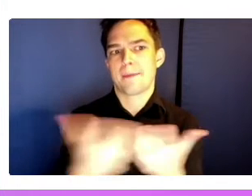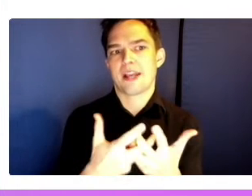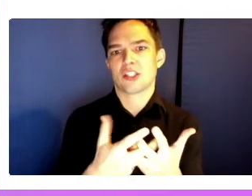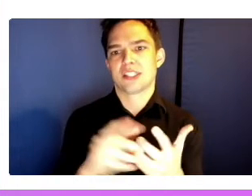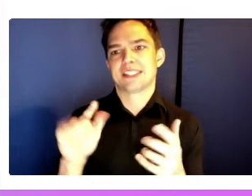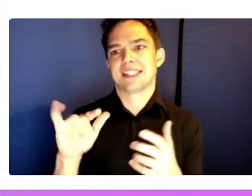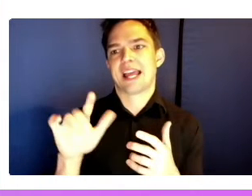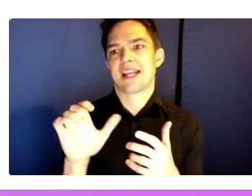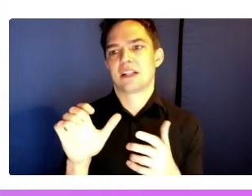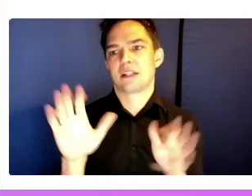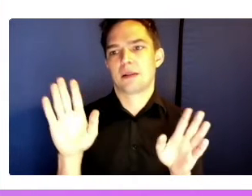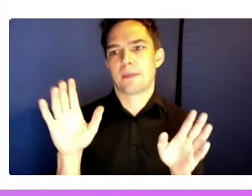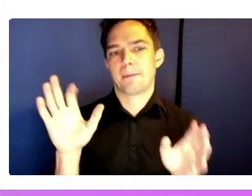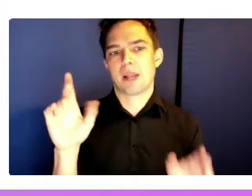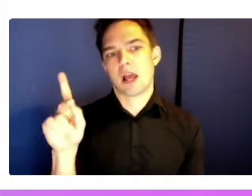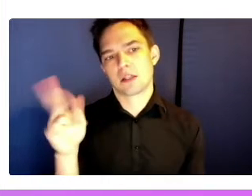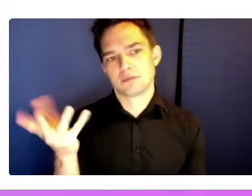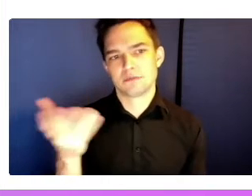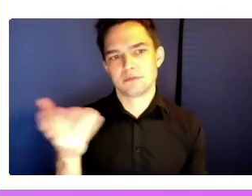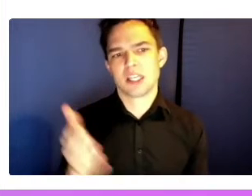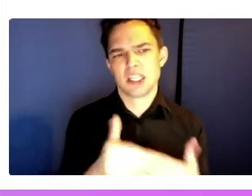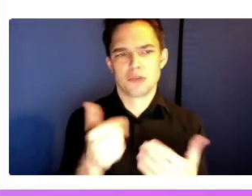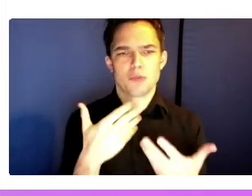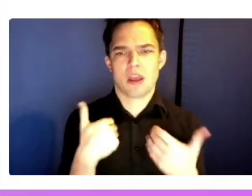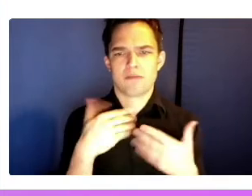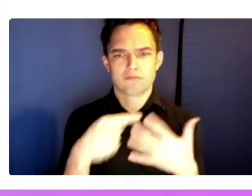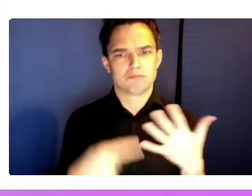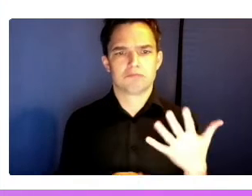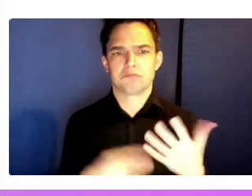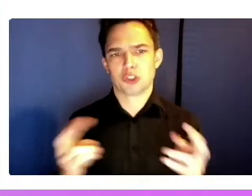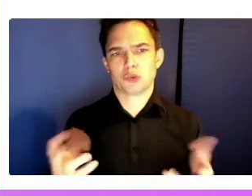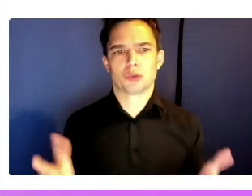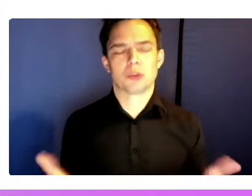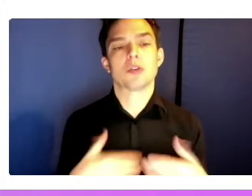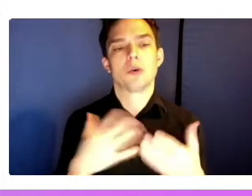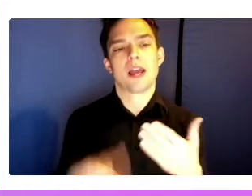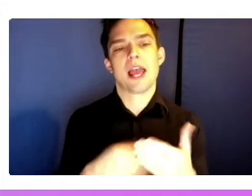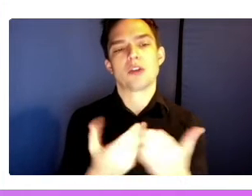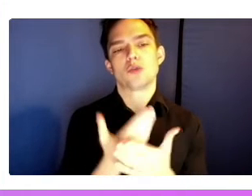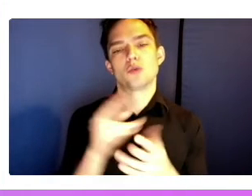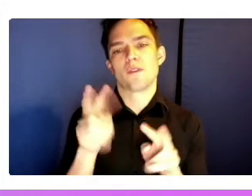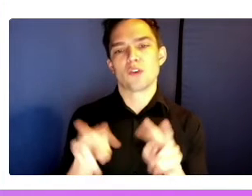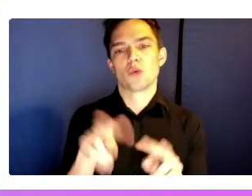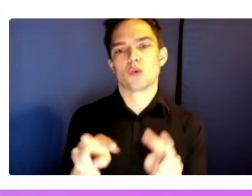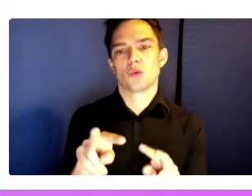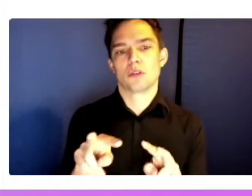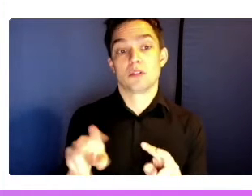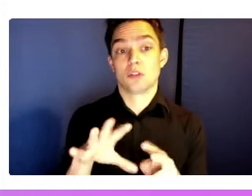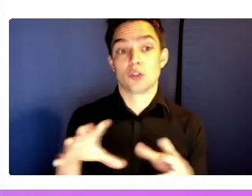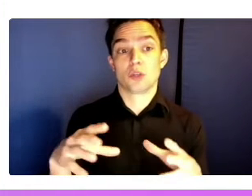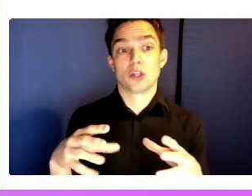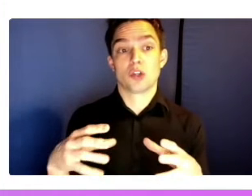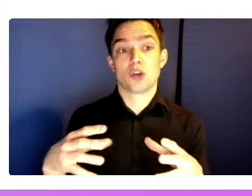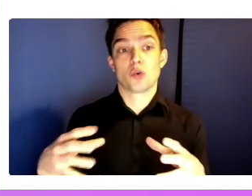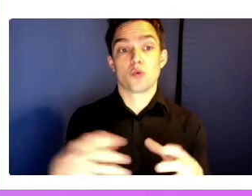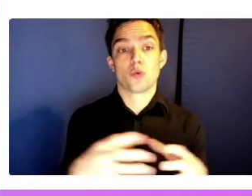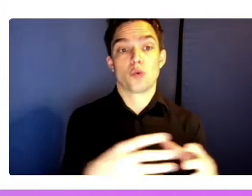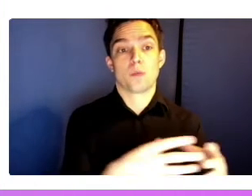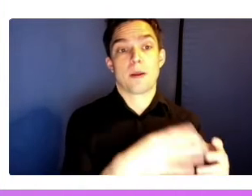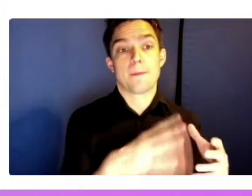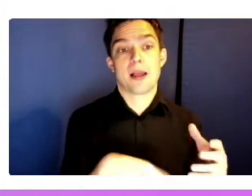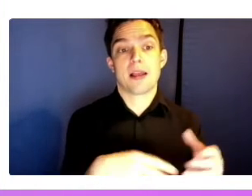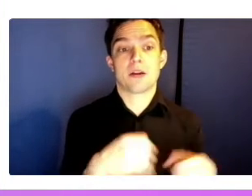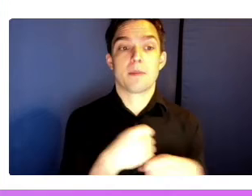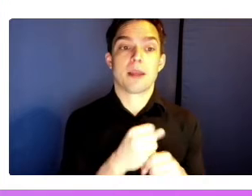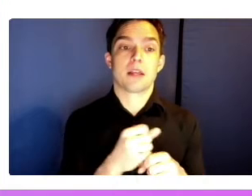block. Easy enough. We have all of our issues. So let's add a new view. You can group by and make